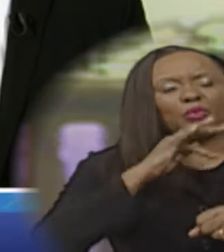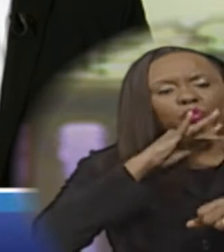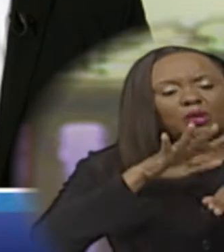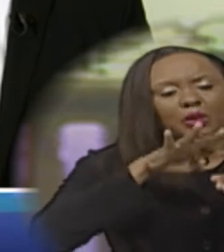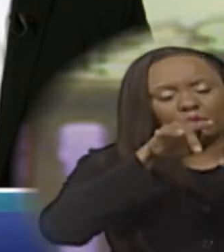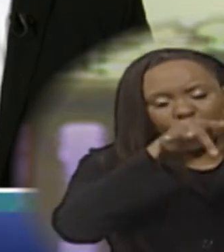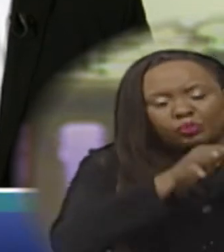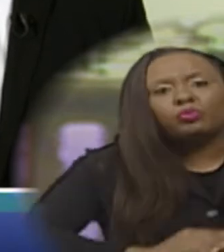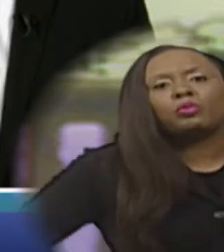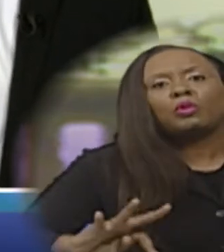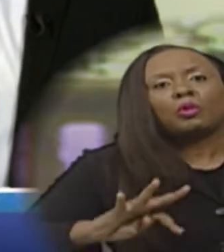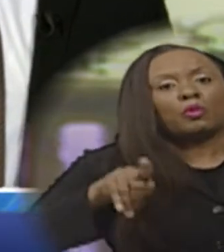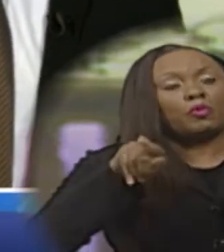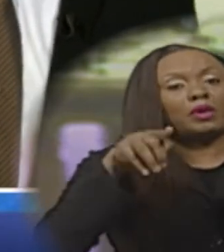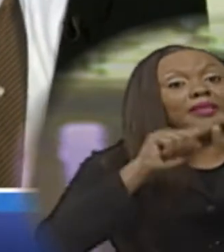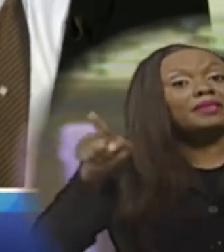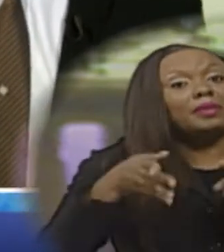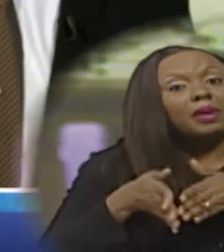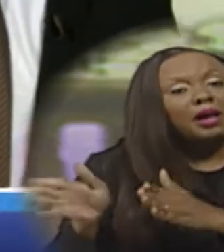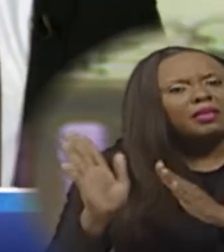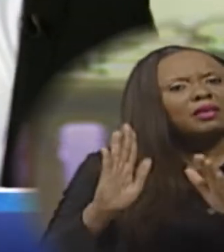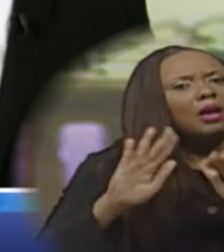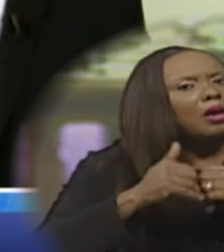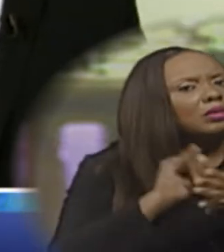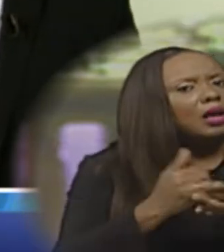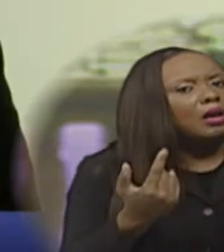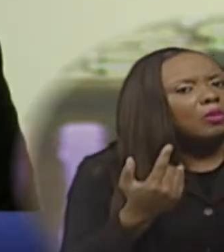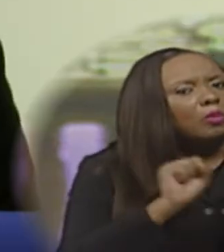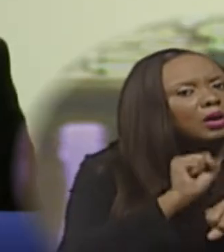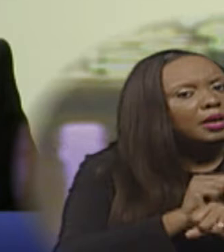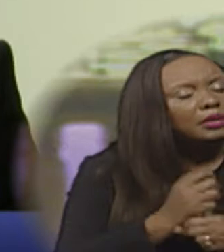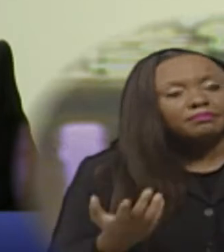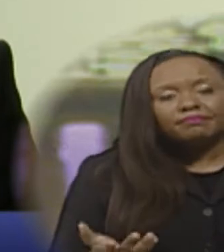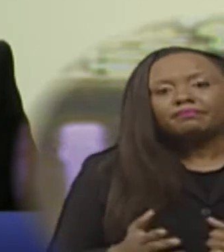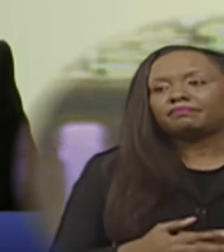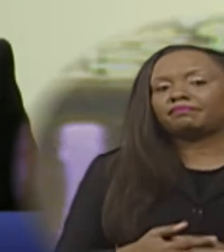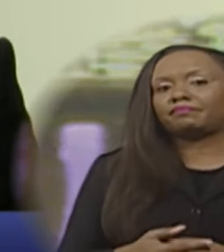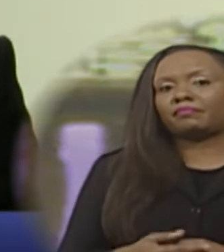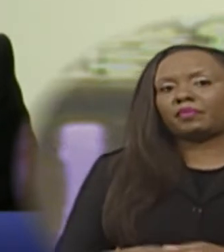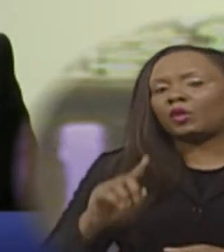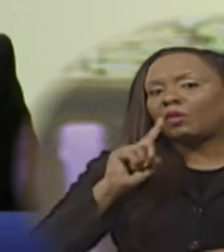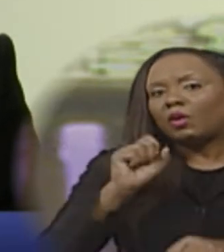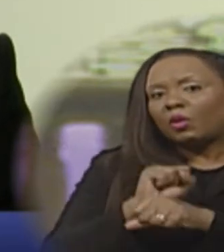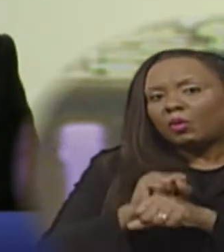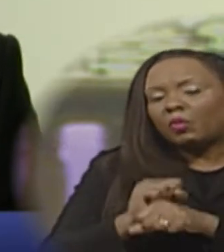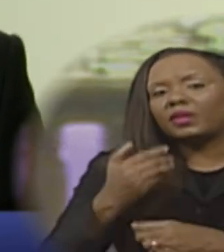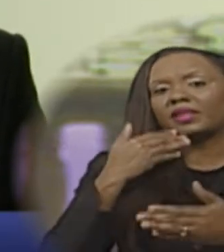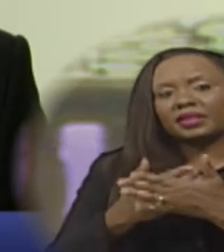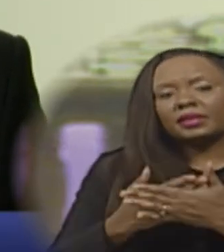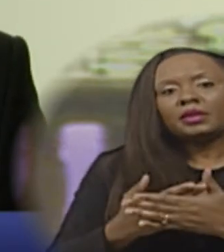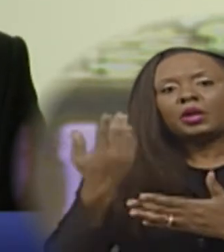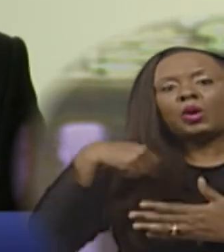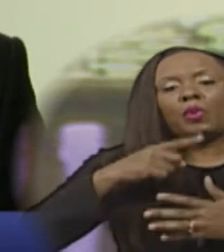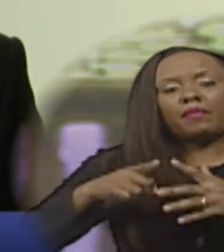been holding? Yes, that has been holding up reasonably well. The Bay Street lift station, as you know, was reactivated,